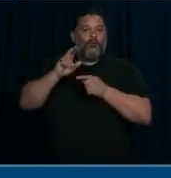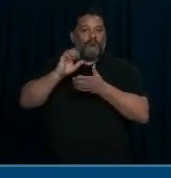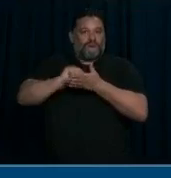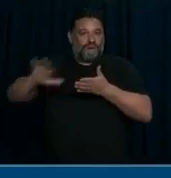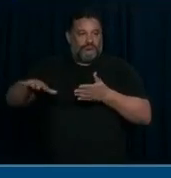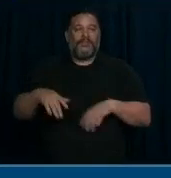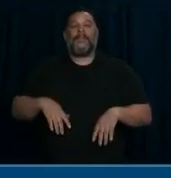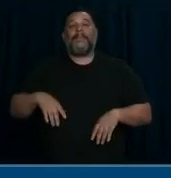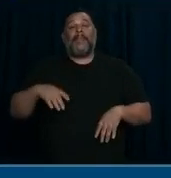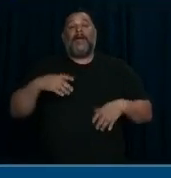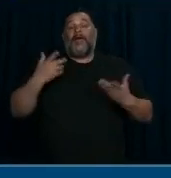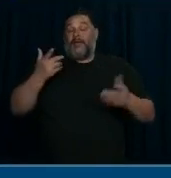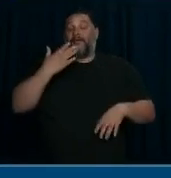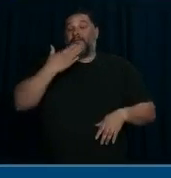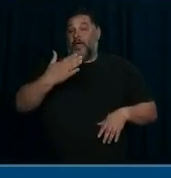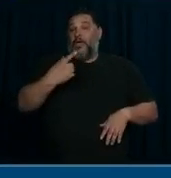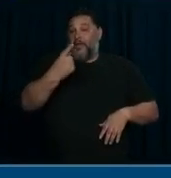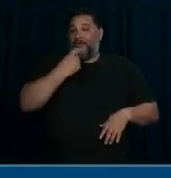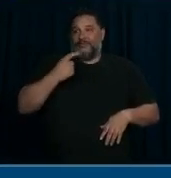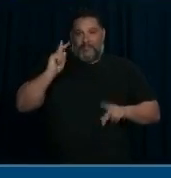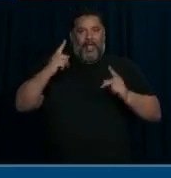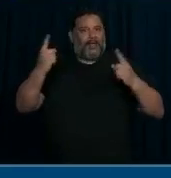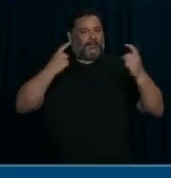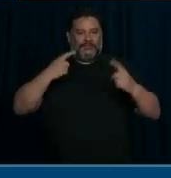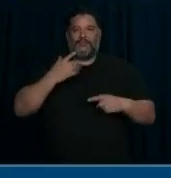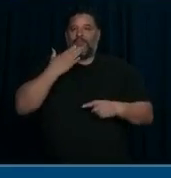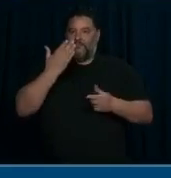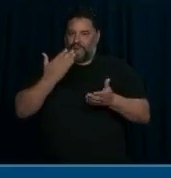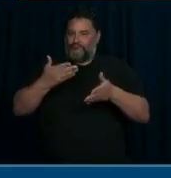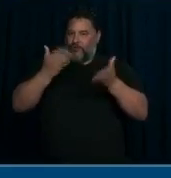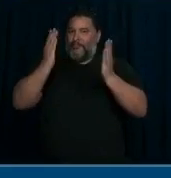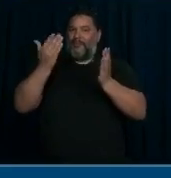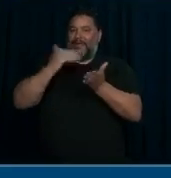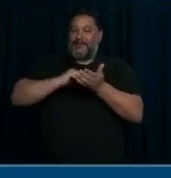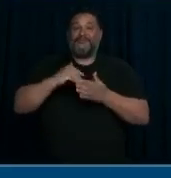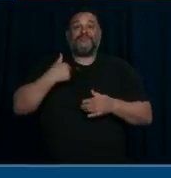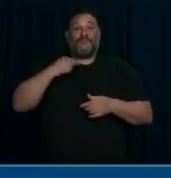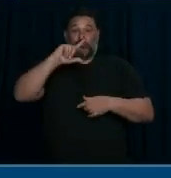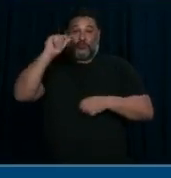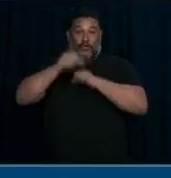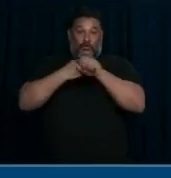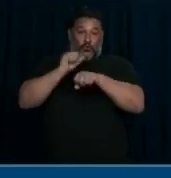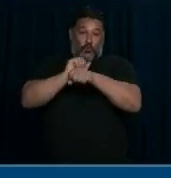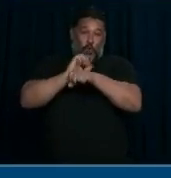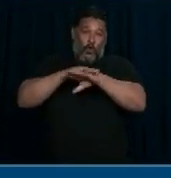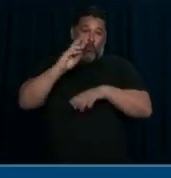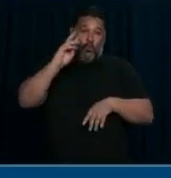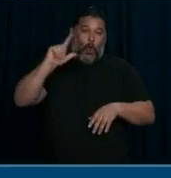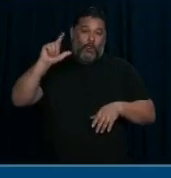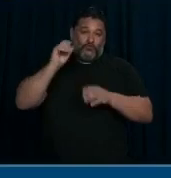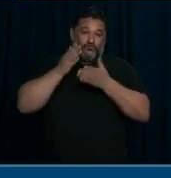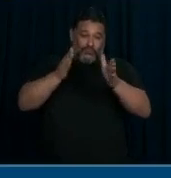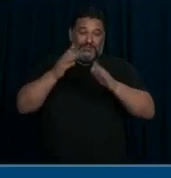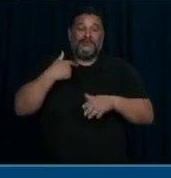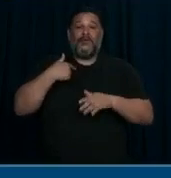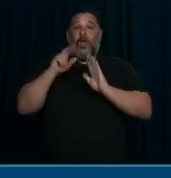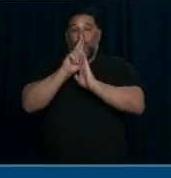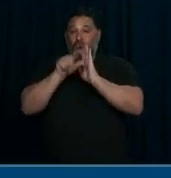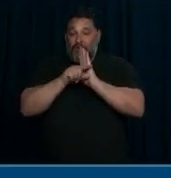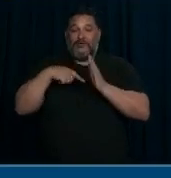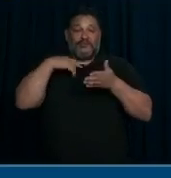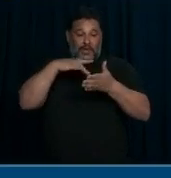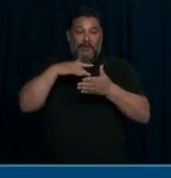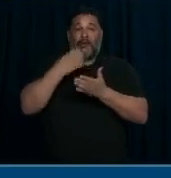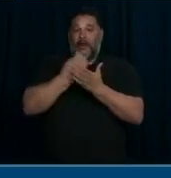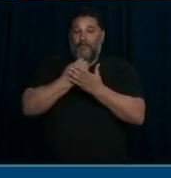months, Richard, so I'm glad that you're bringing it up again. I've spent almost 20 years working on Wall Street. When I was an undergraduate, I studied economics at the Wharton School